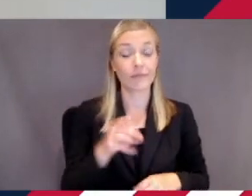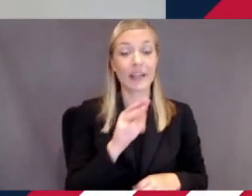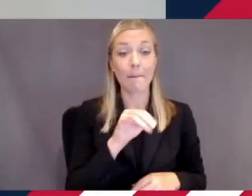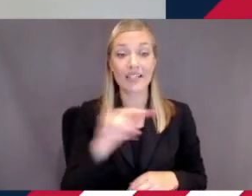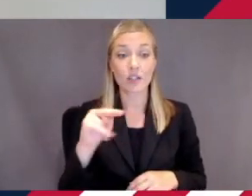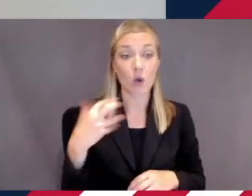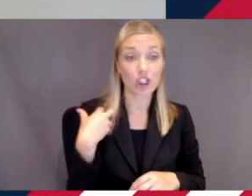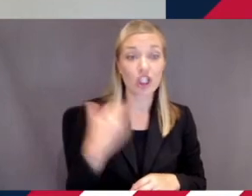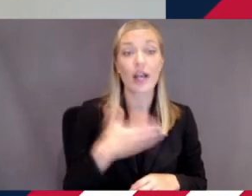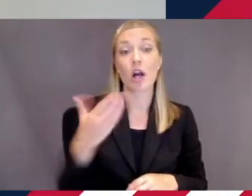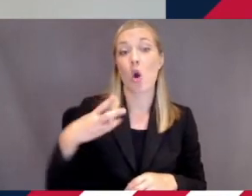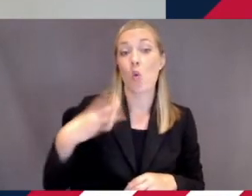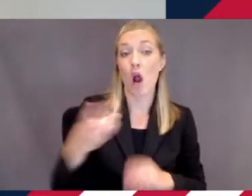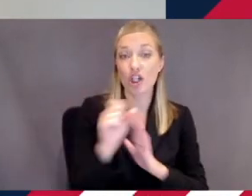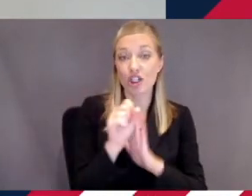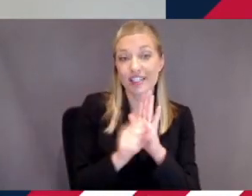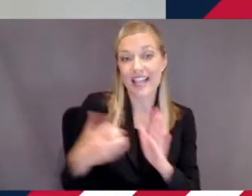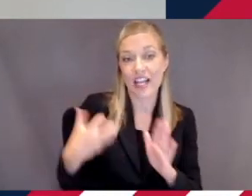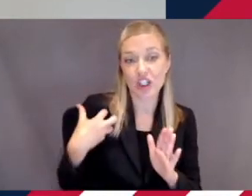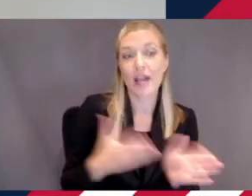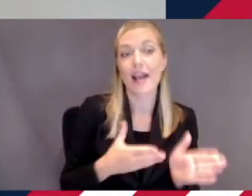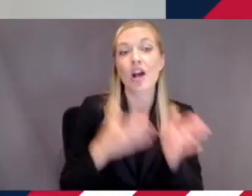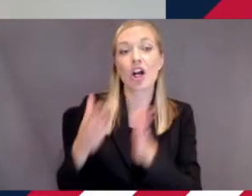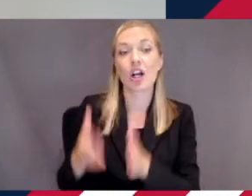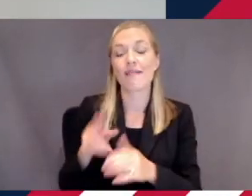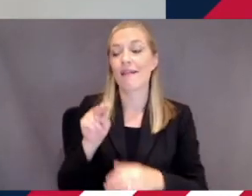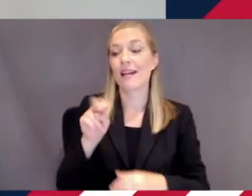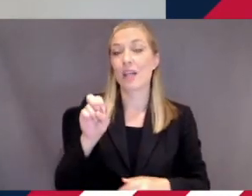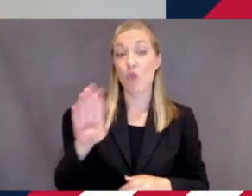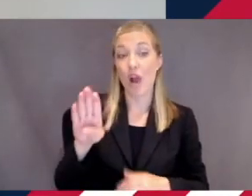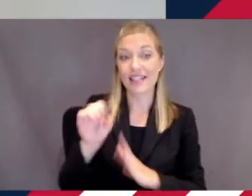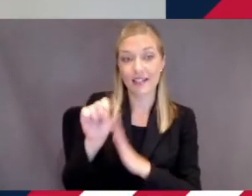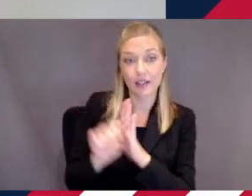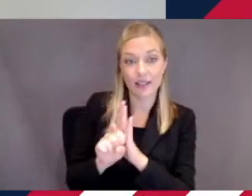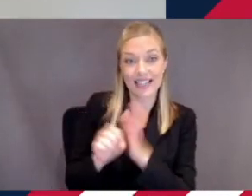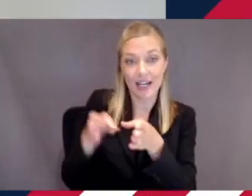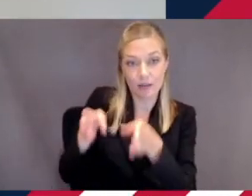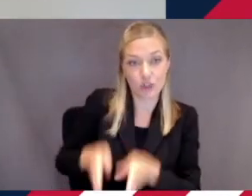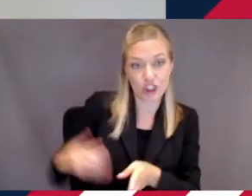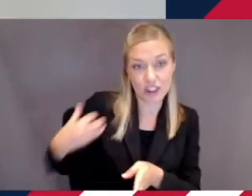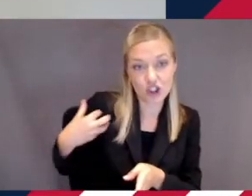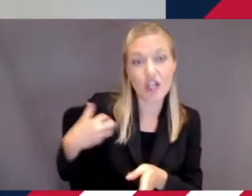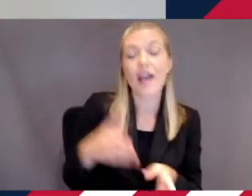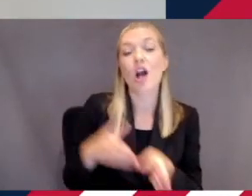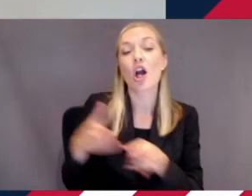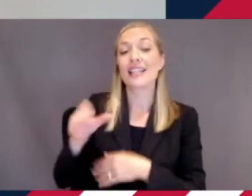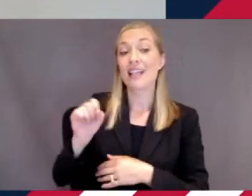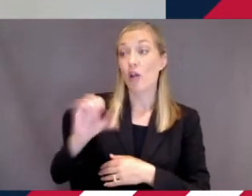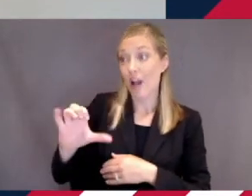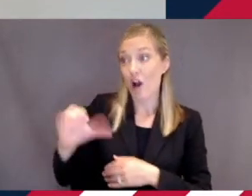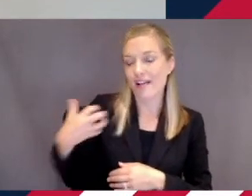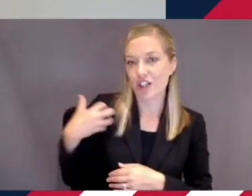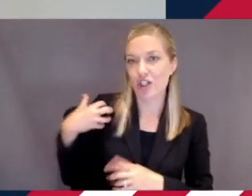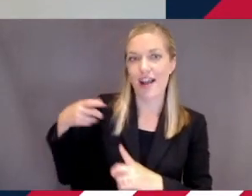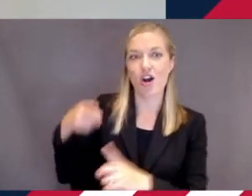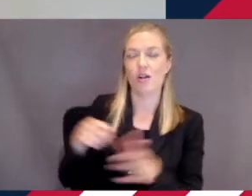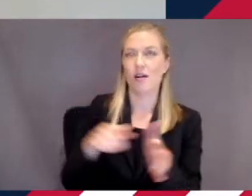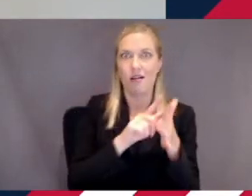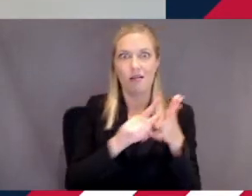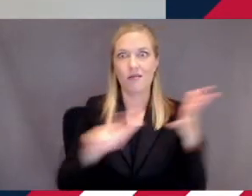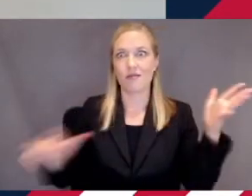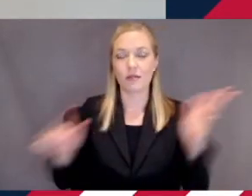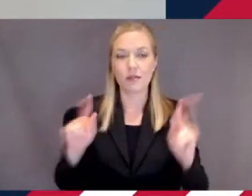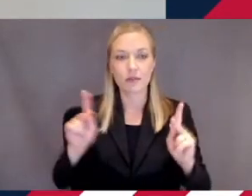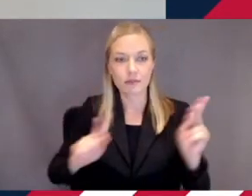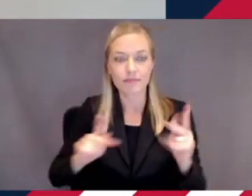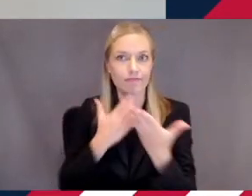Carolina Chair Trav Robertson. This is the statement then signed by, and I'll read off the states at the end,